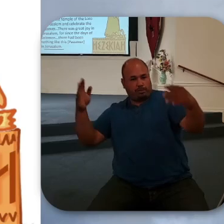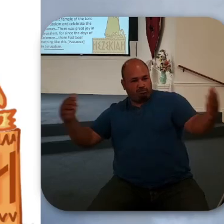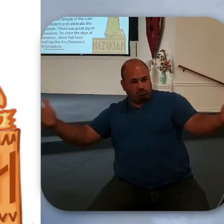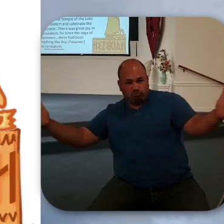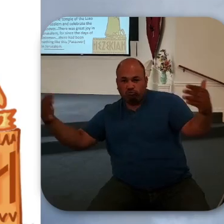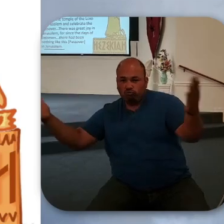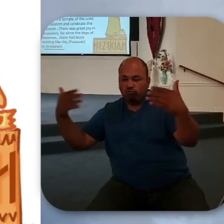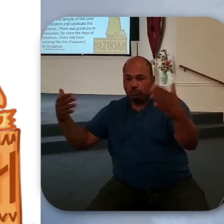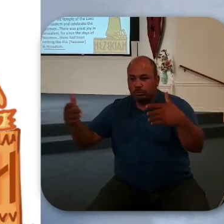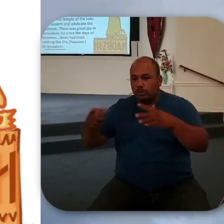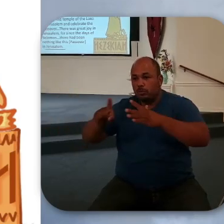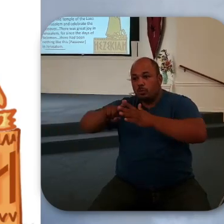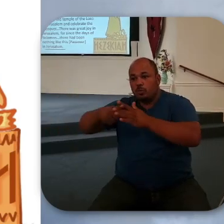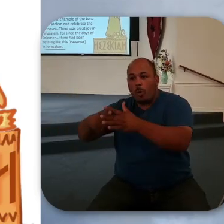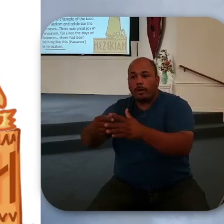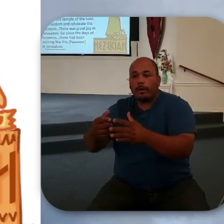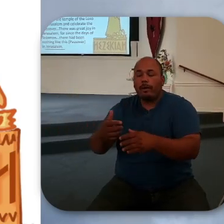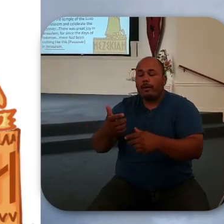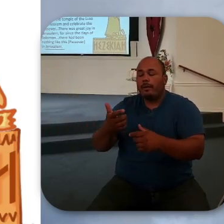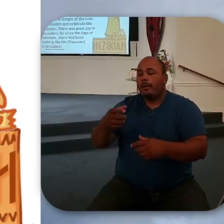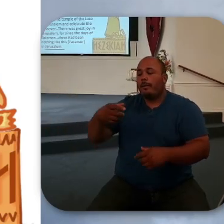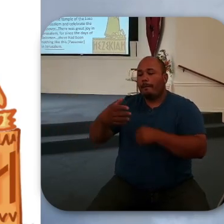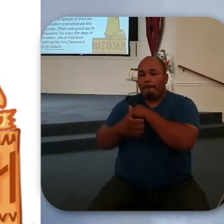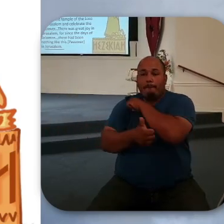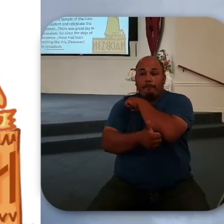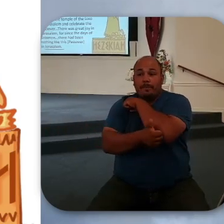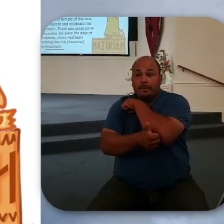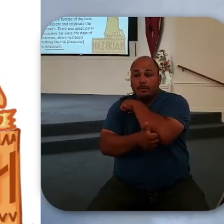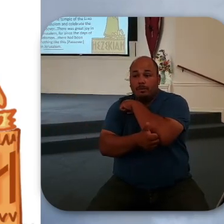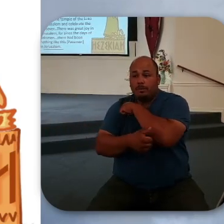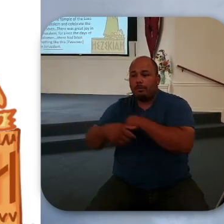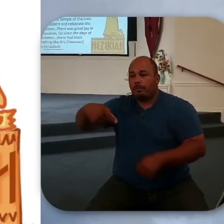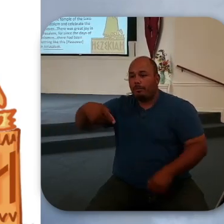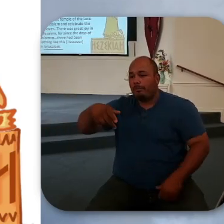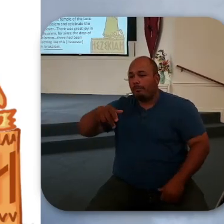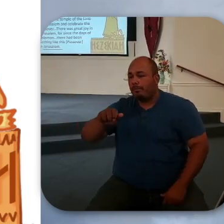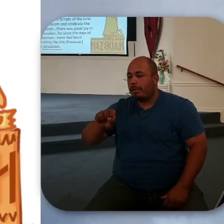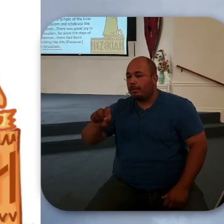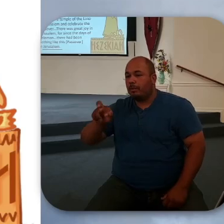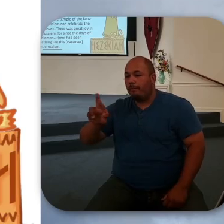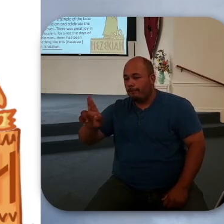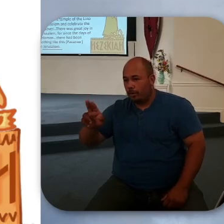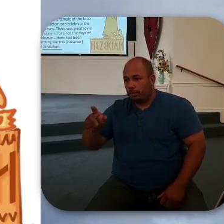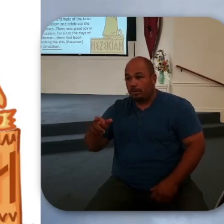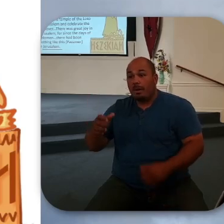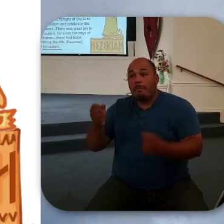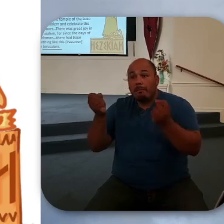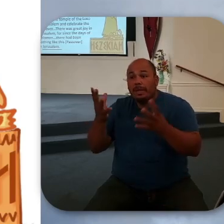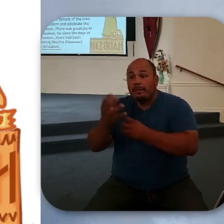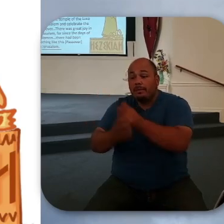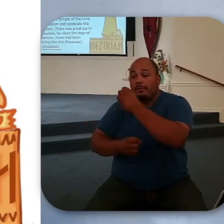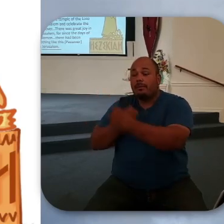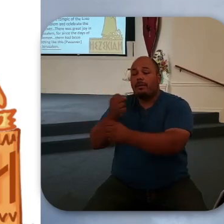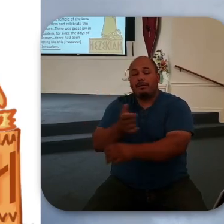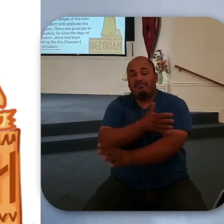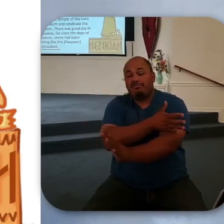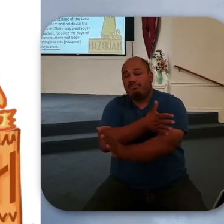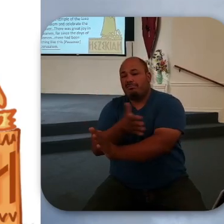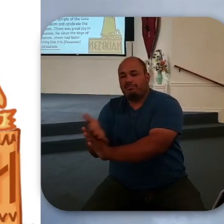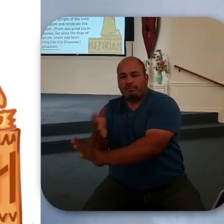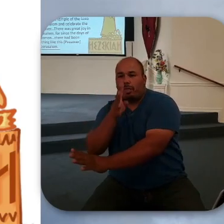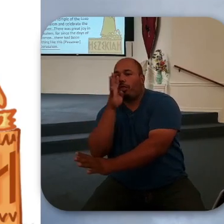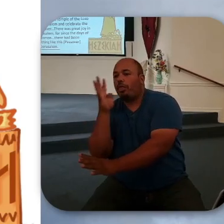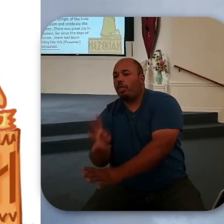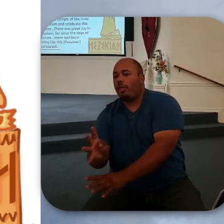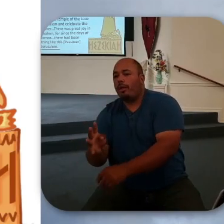he restarted the Passover celebration, which for many years had been neglected. This was a king and a man